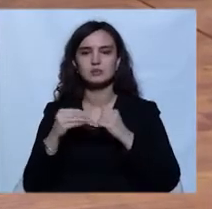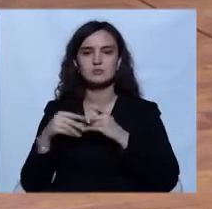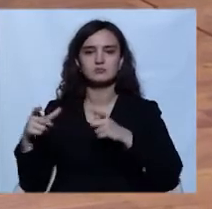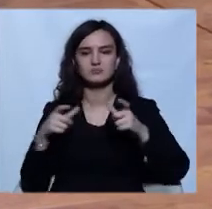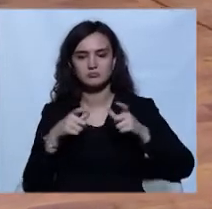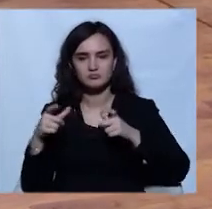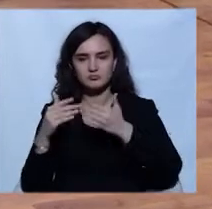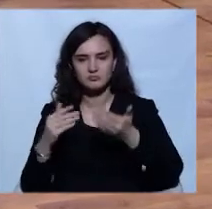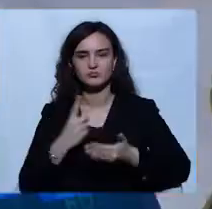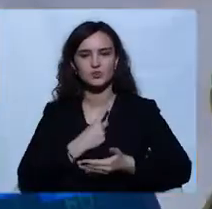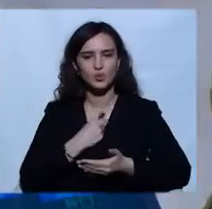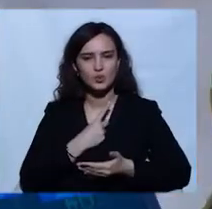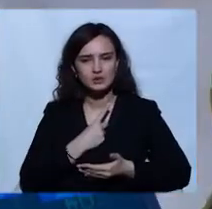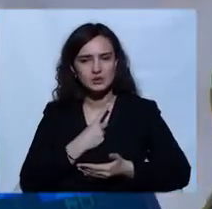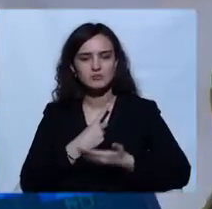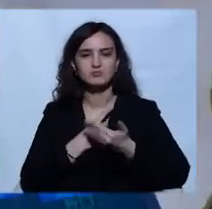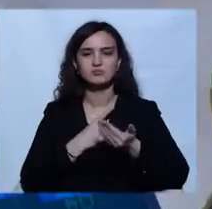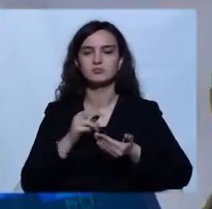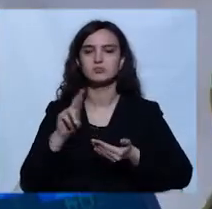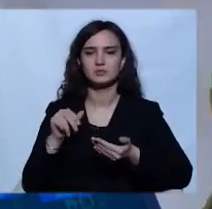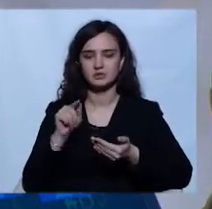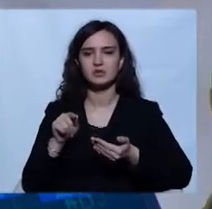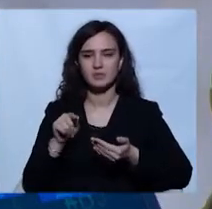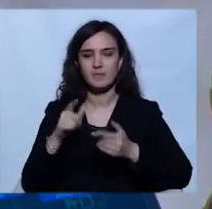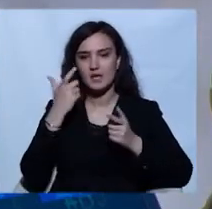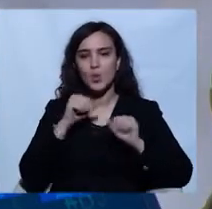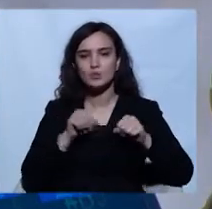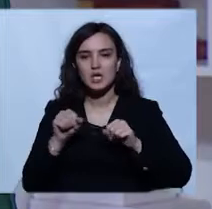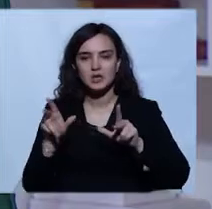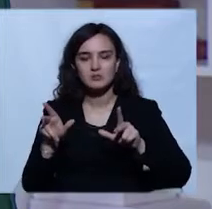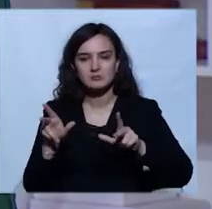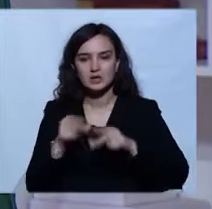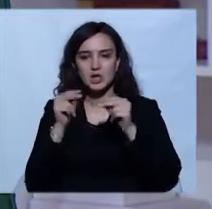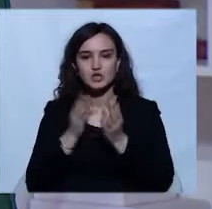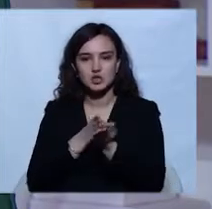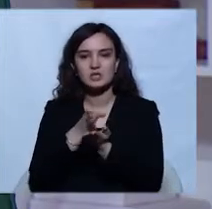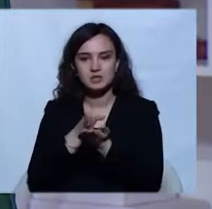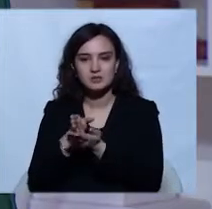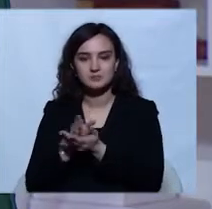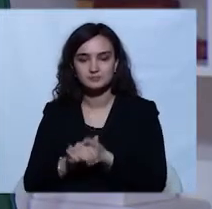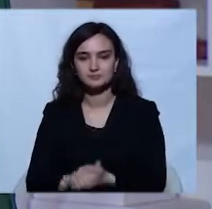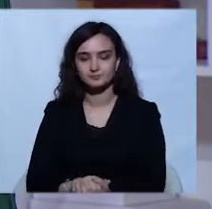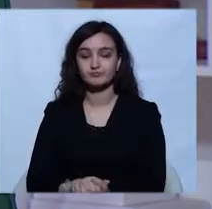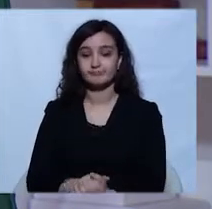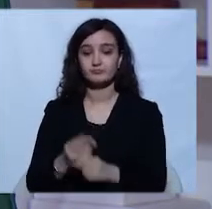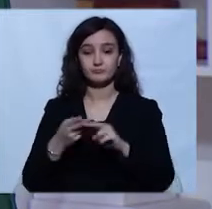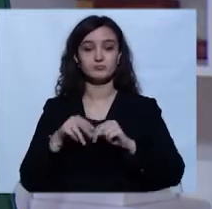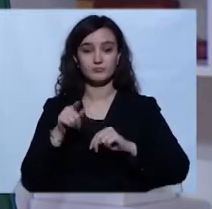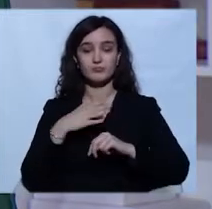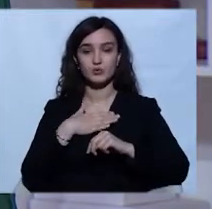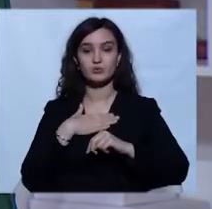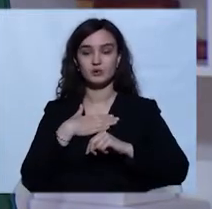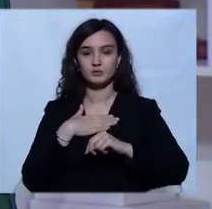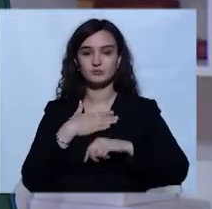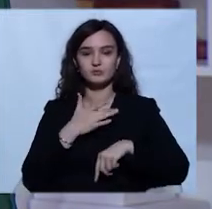island, alone or lonely, and resourceful. Yes. So that brings us to our